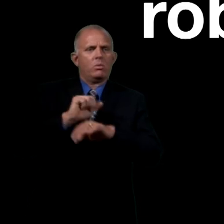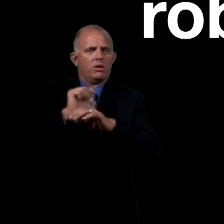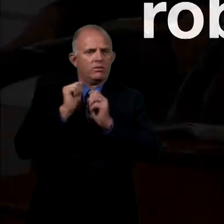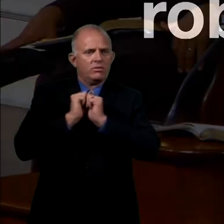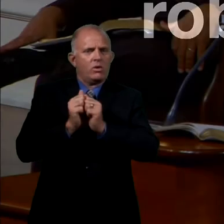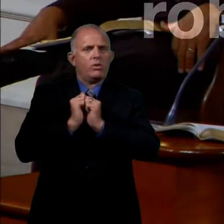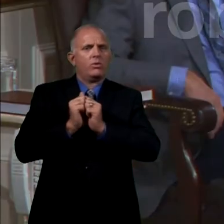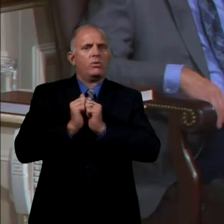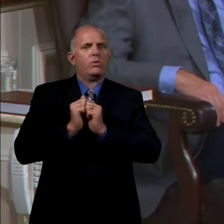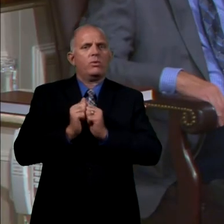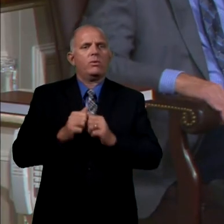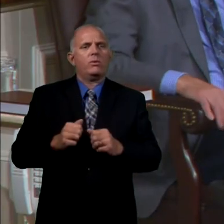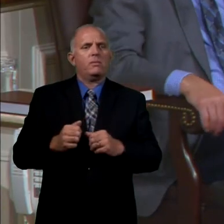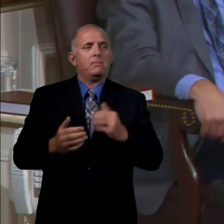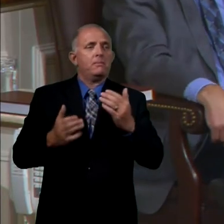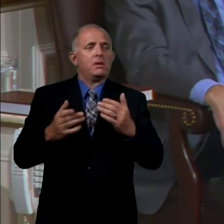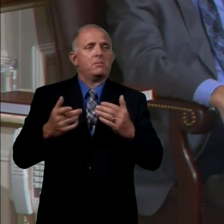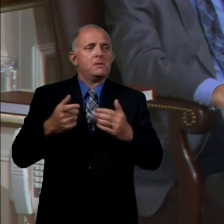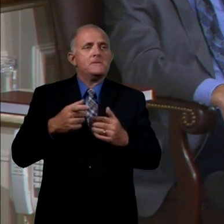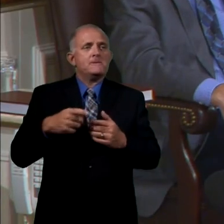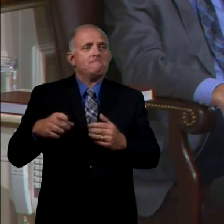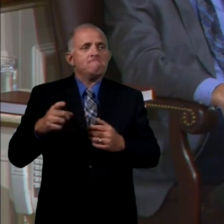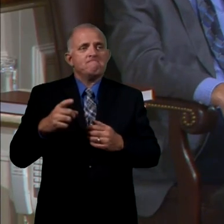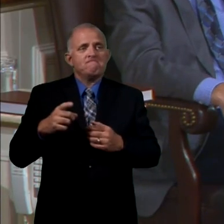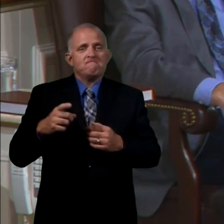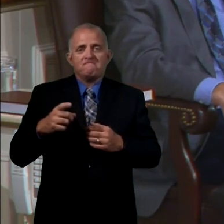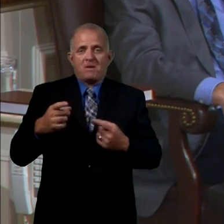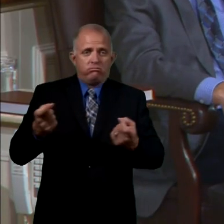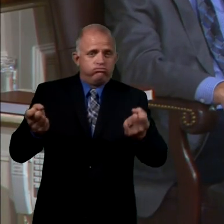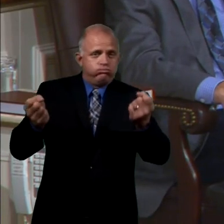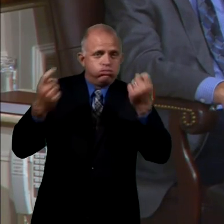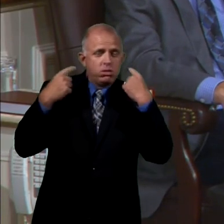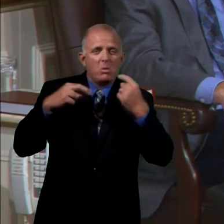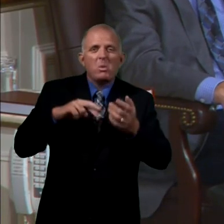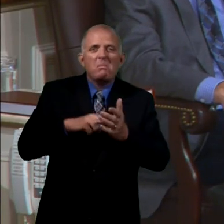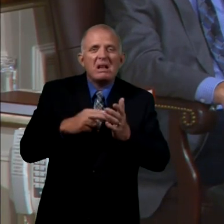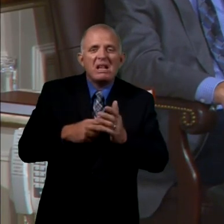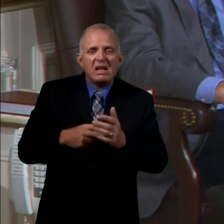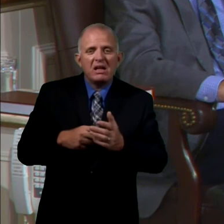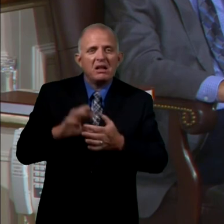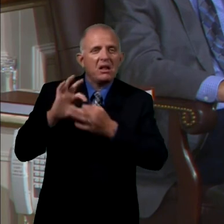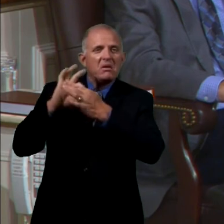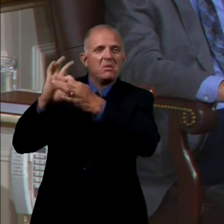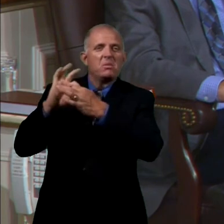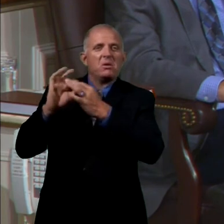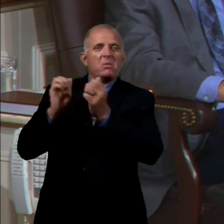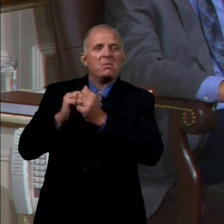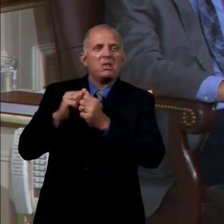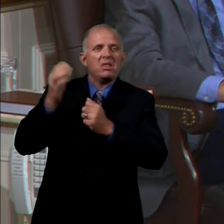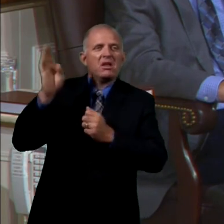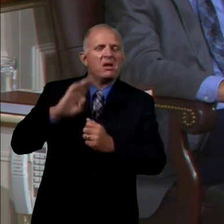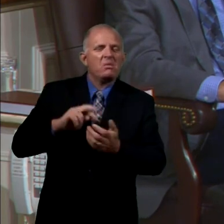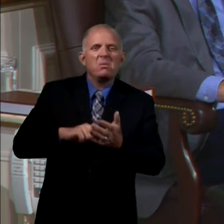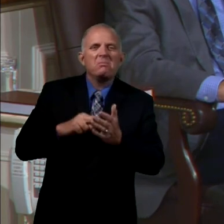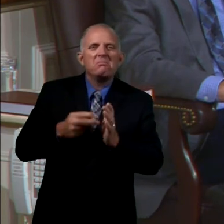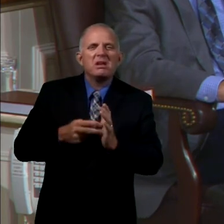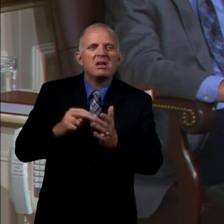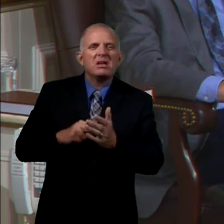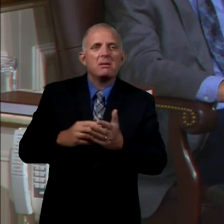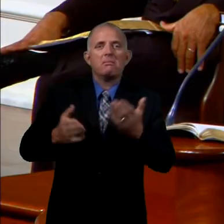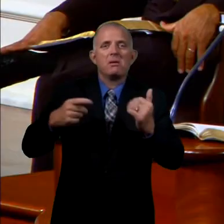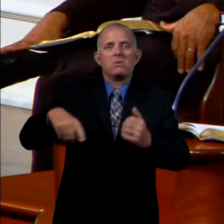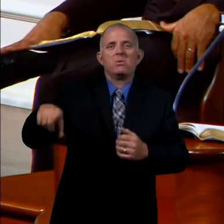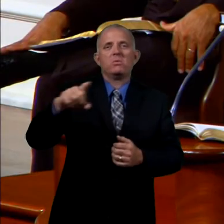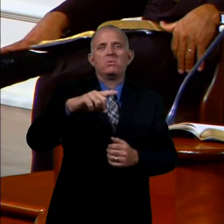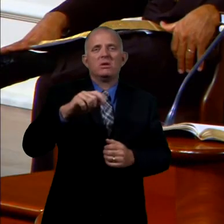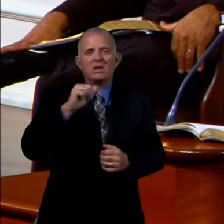the room today where you feel like, man, I don't even understand what you're talking about, what do you mean partnering with God? Maybe you don't know for sure you're going to go to